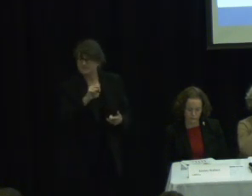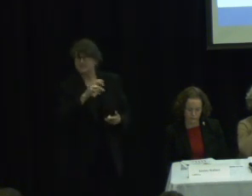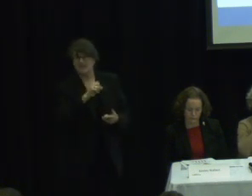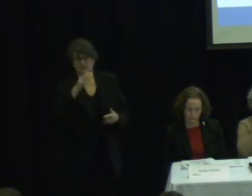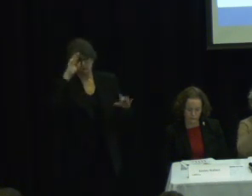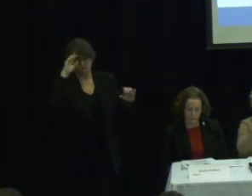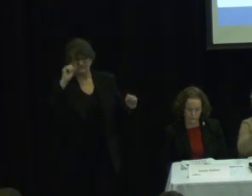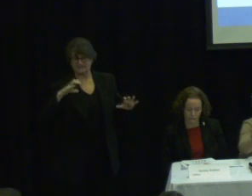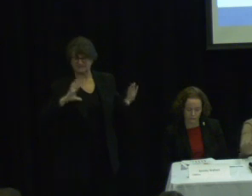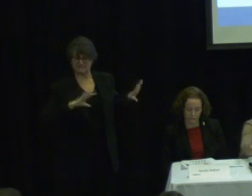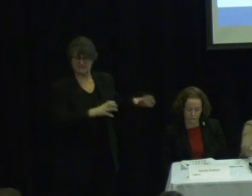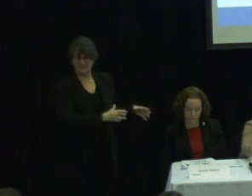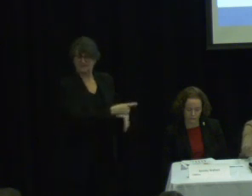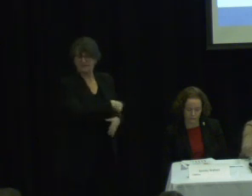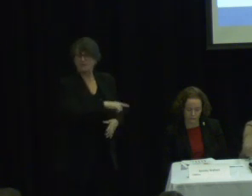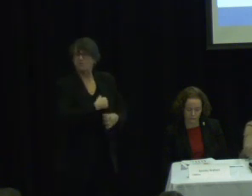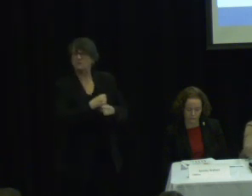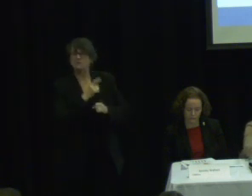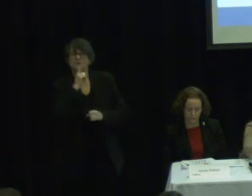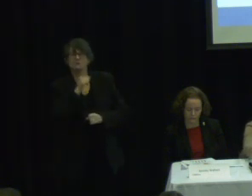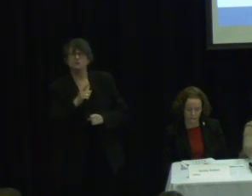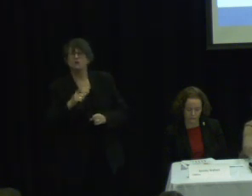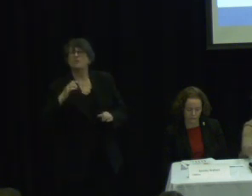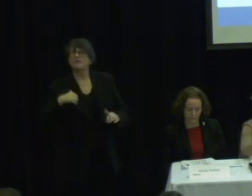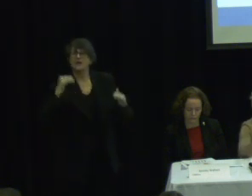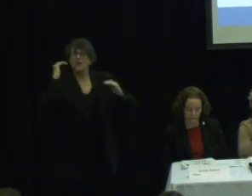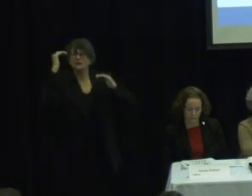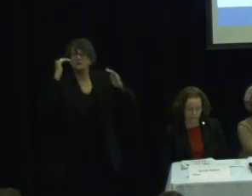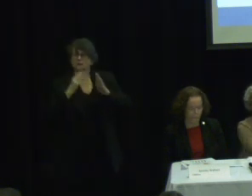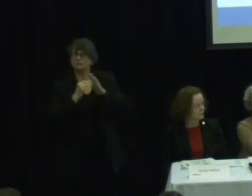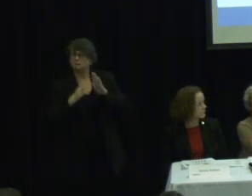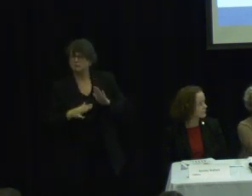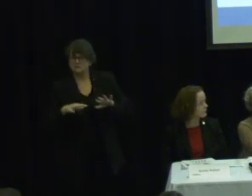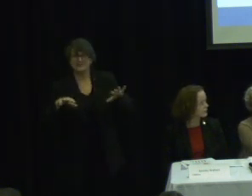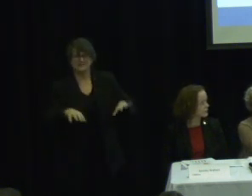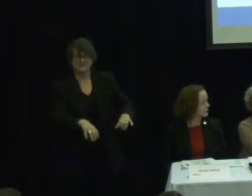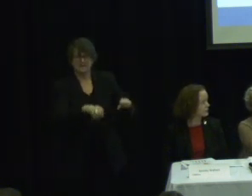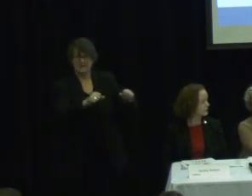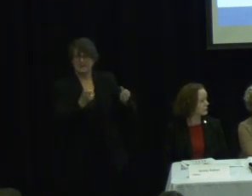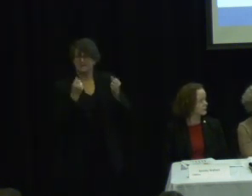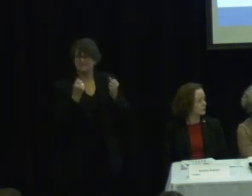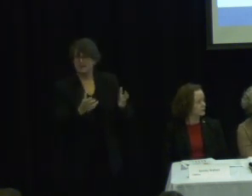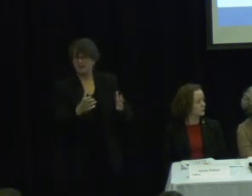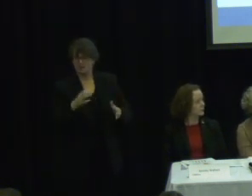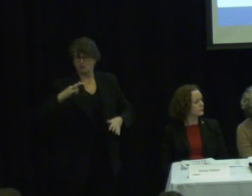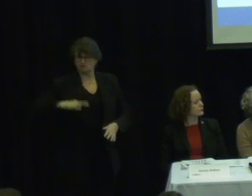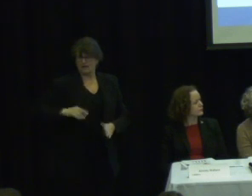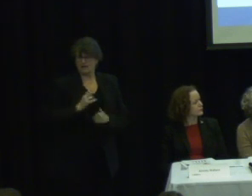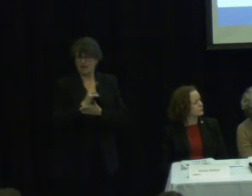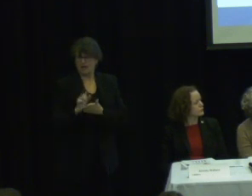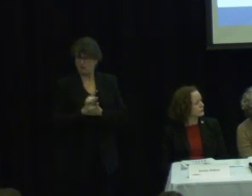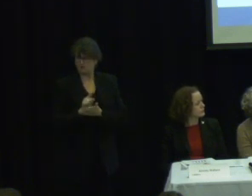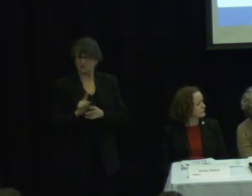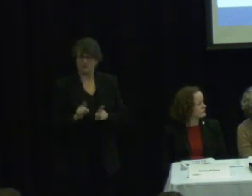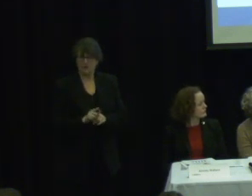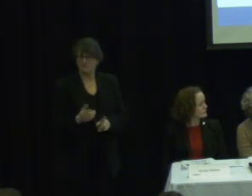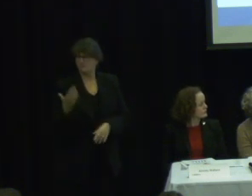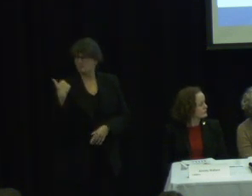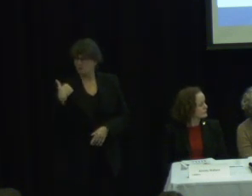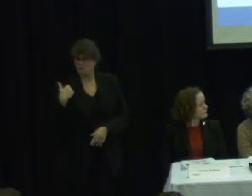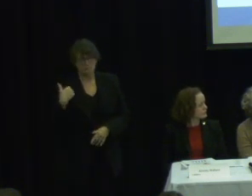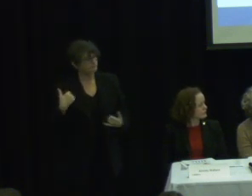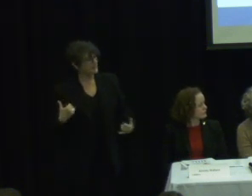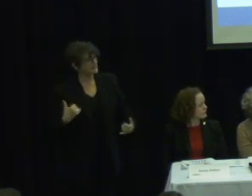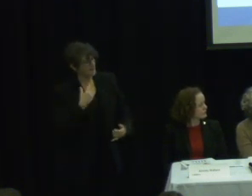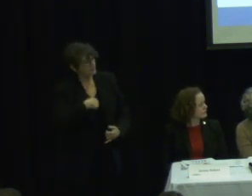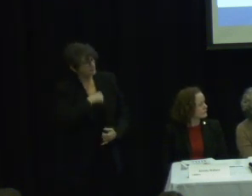sure that adult students are taking just as many credit hours as they were 2 or 3 years ago, and they're not right now. So that's been a little bit of a mixture change